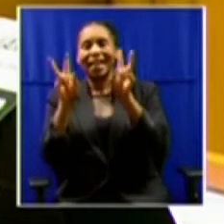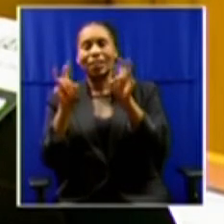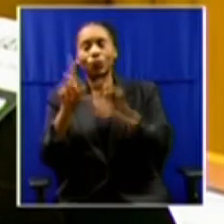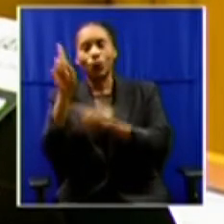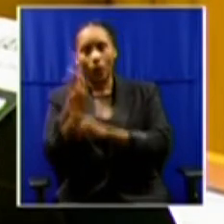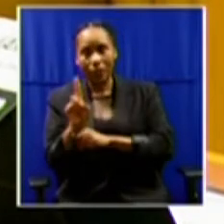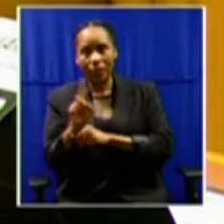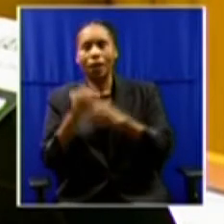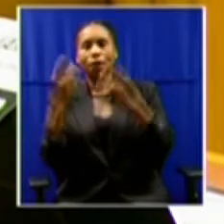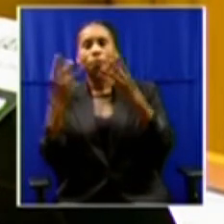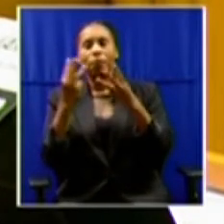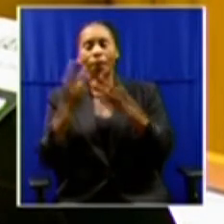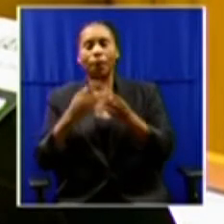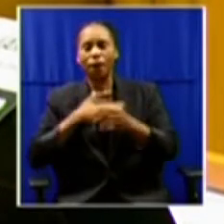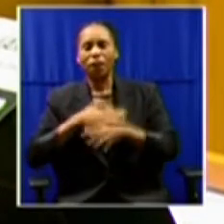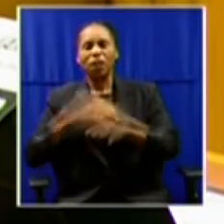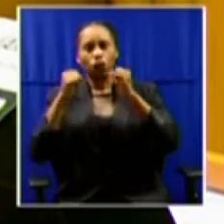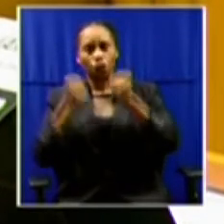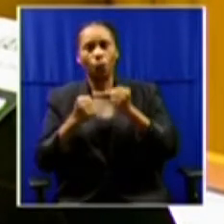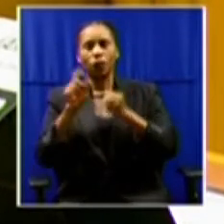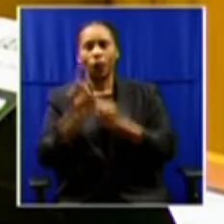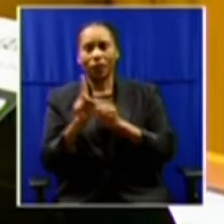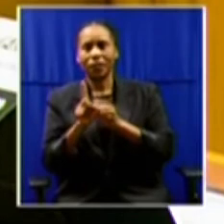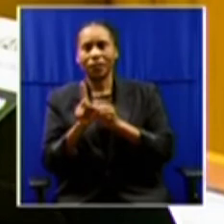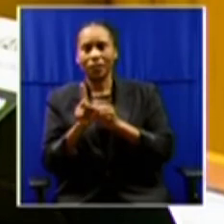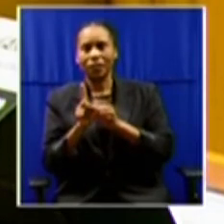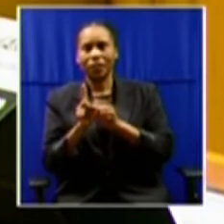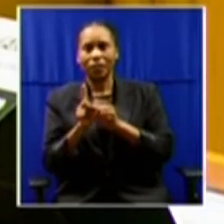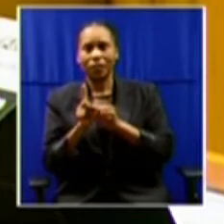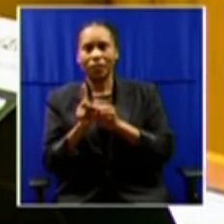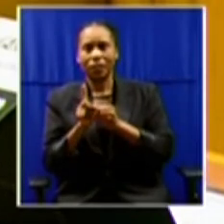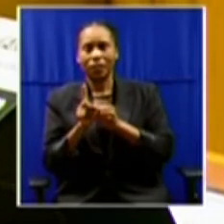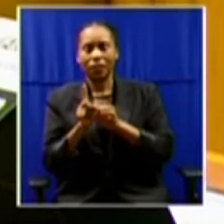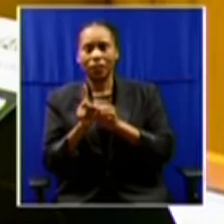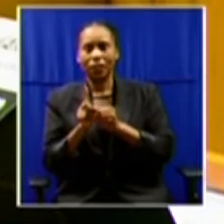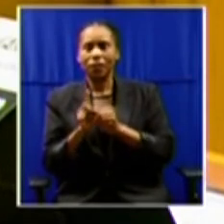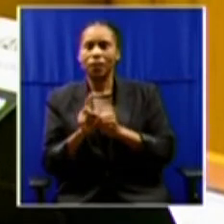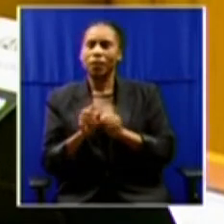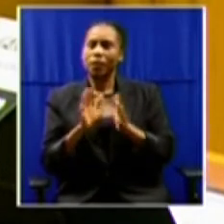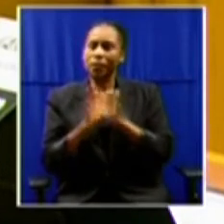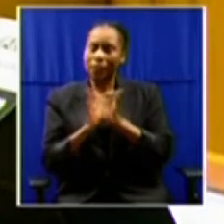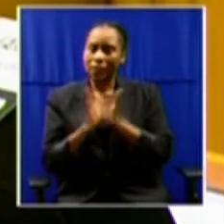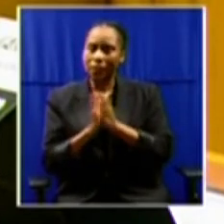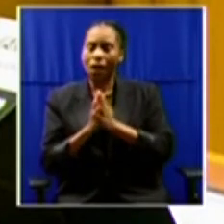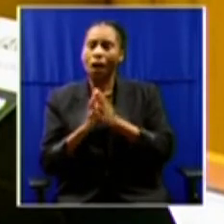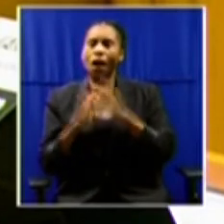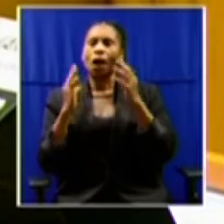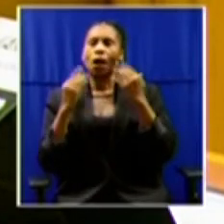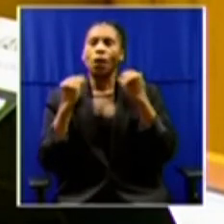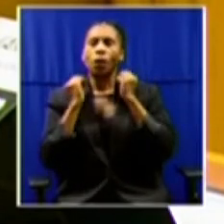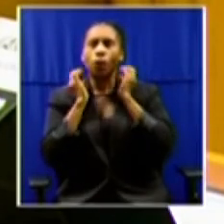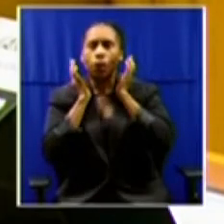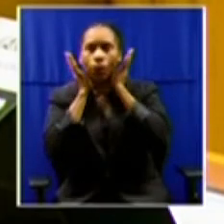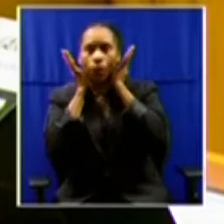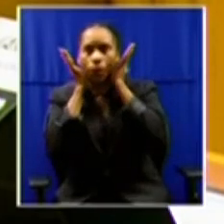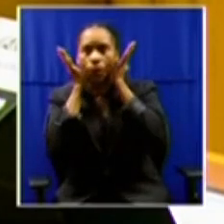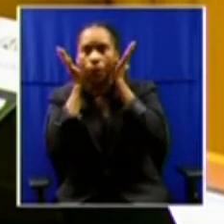people feel strongly that they are inundated, they are overwhelmed by presence